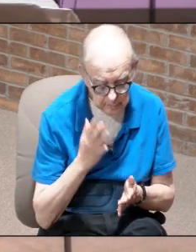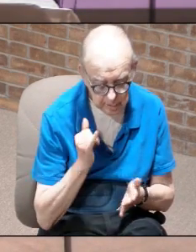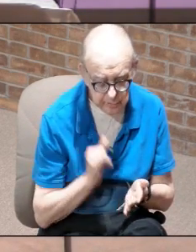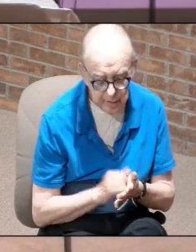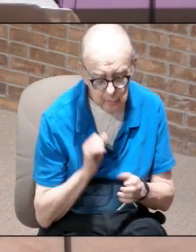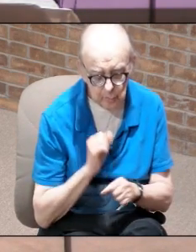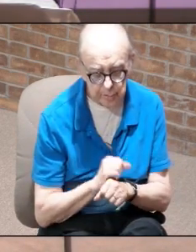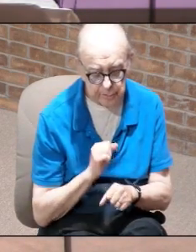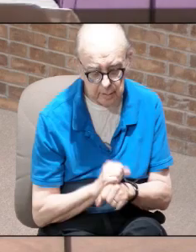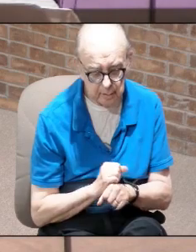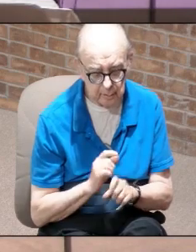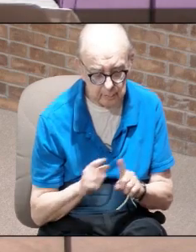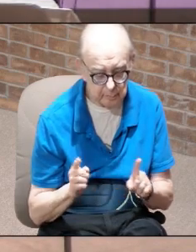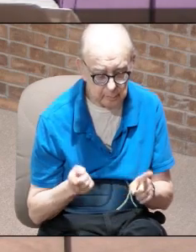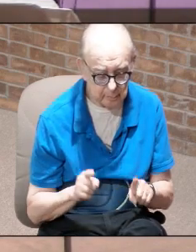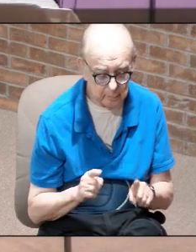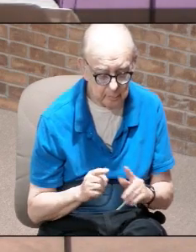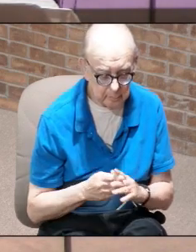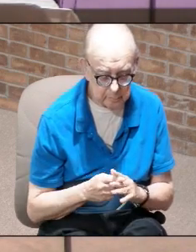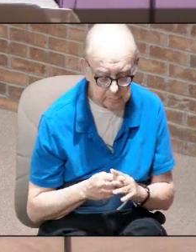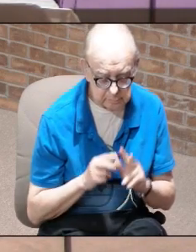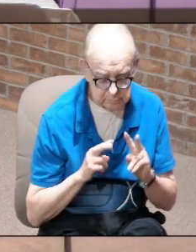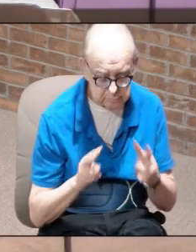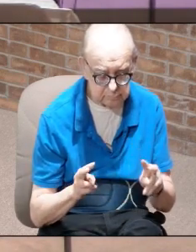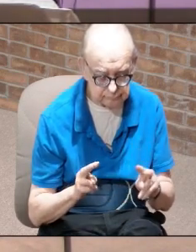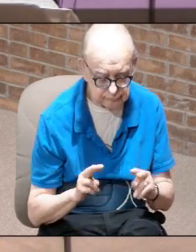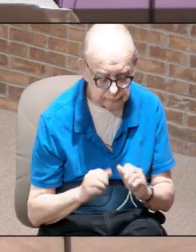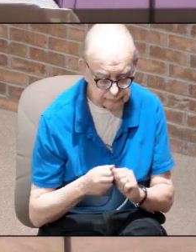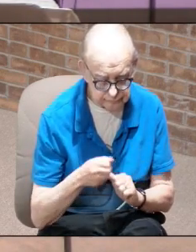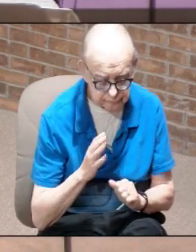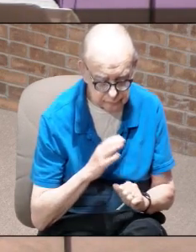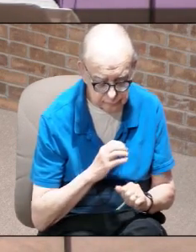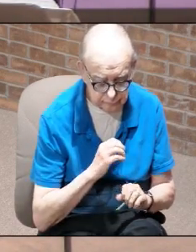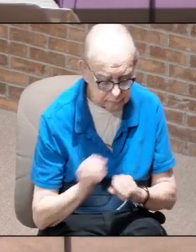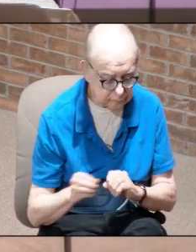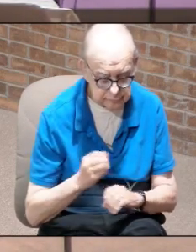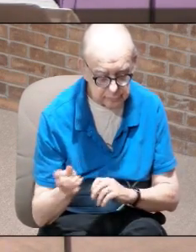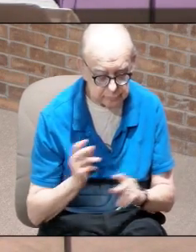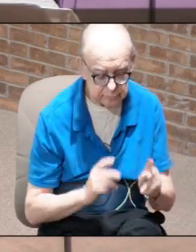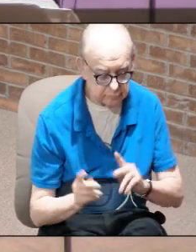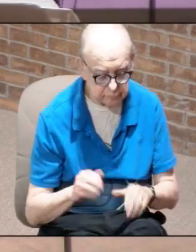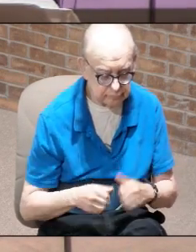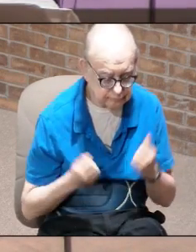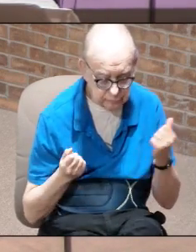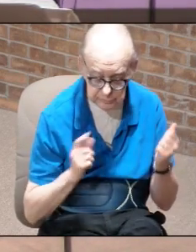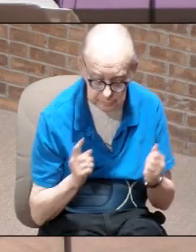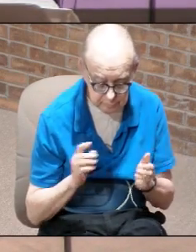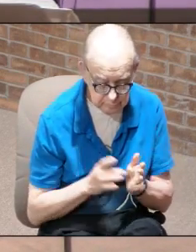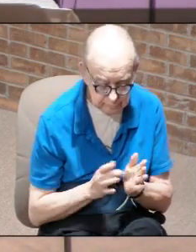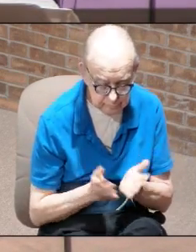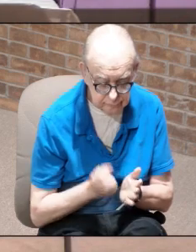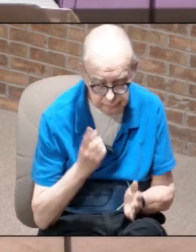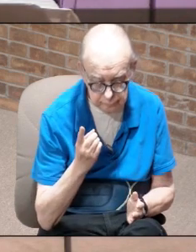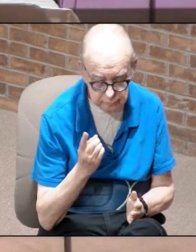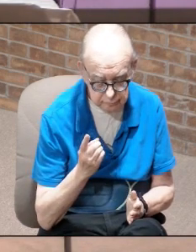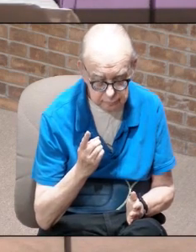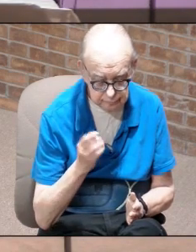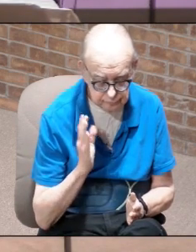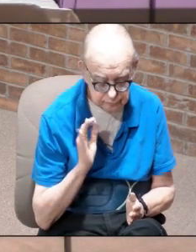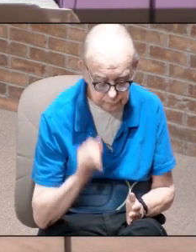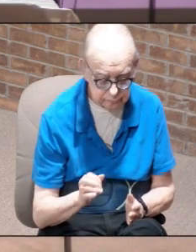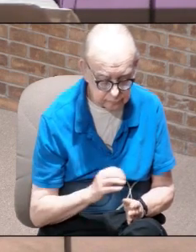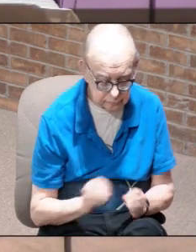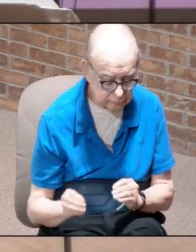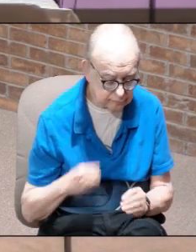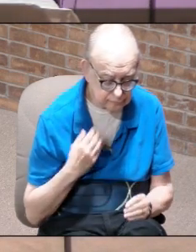works. But when you begin to look and see how God is moving in other people's lives in the Bible, understand that God is still